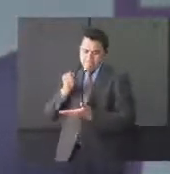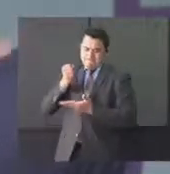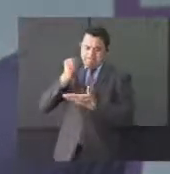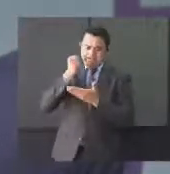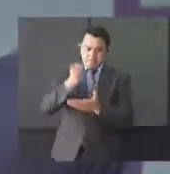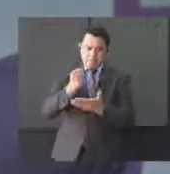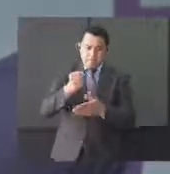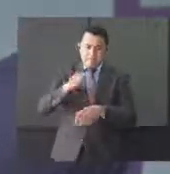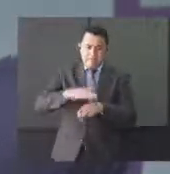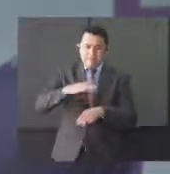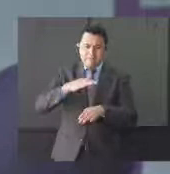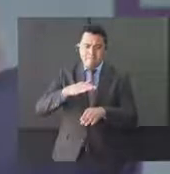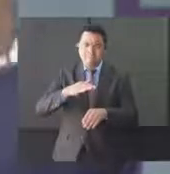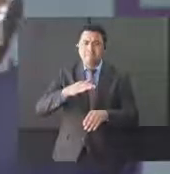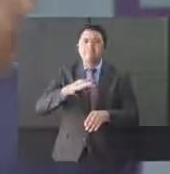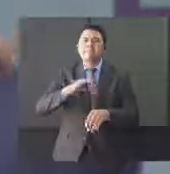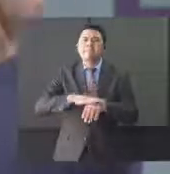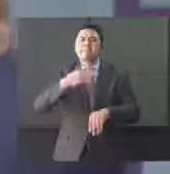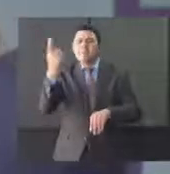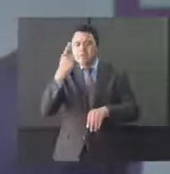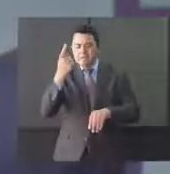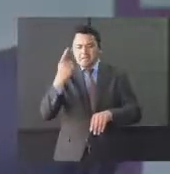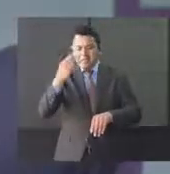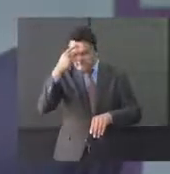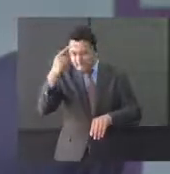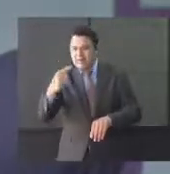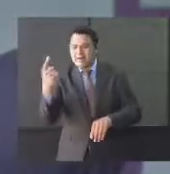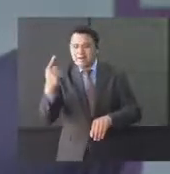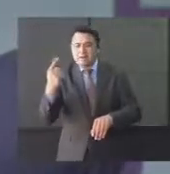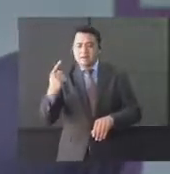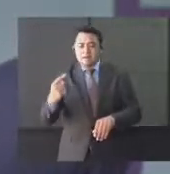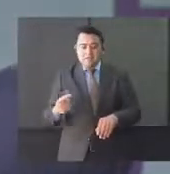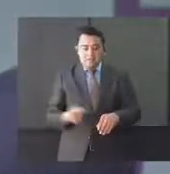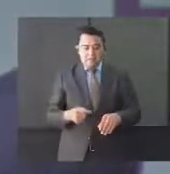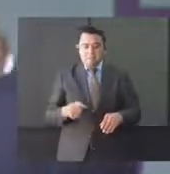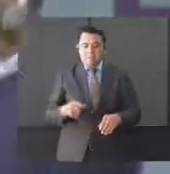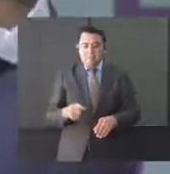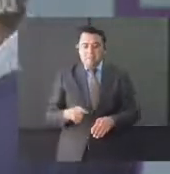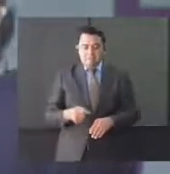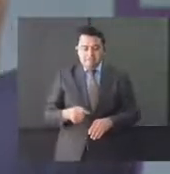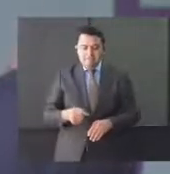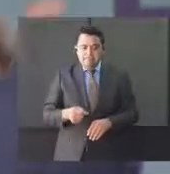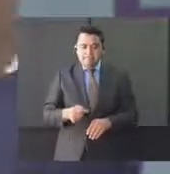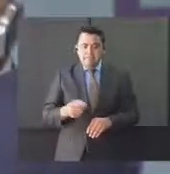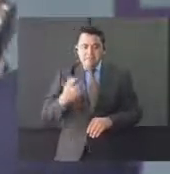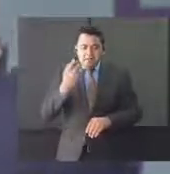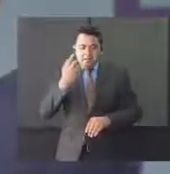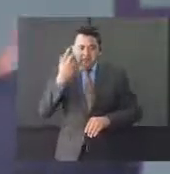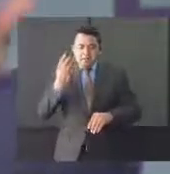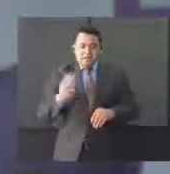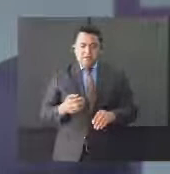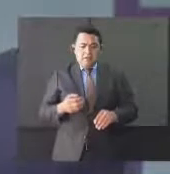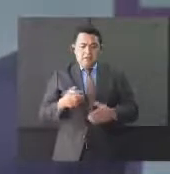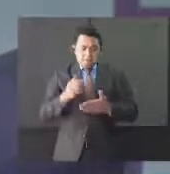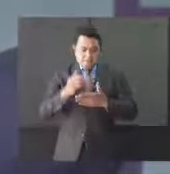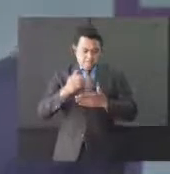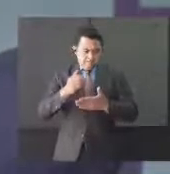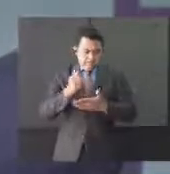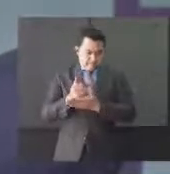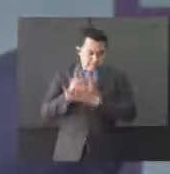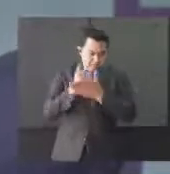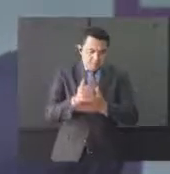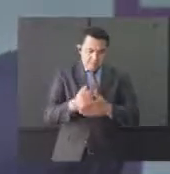Well, we want to guarantee that cooperation may continue existing, that migrations may continue existing,